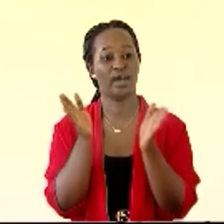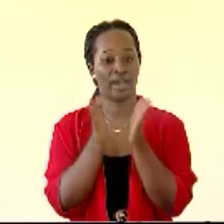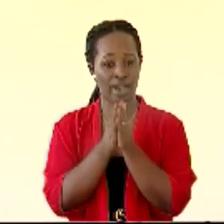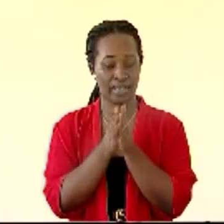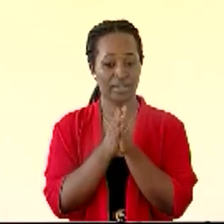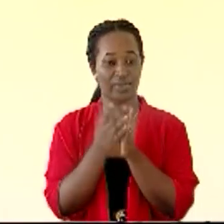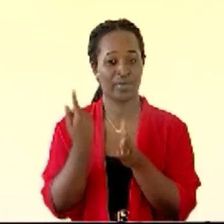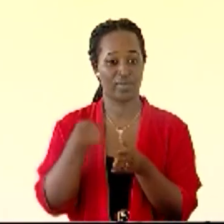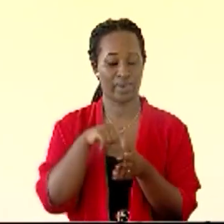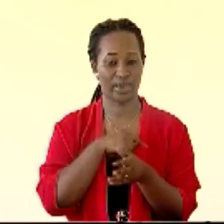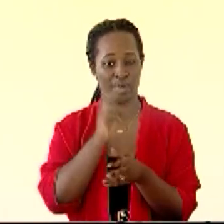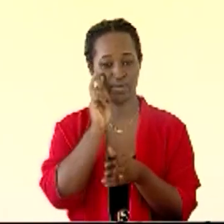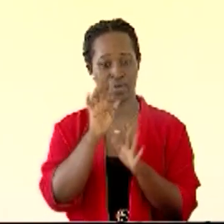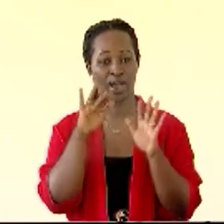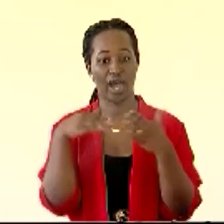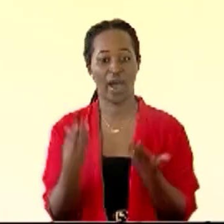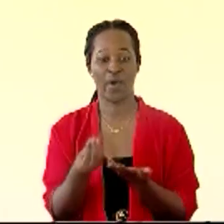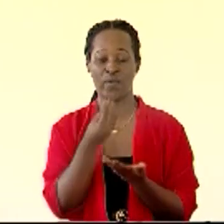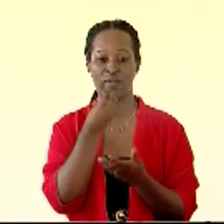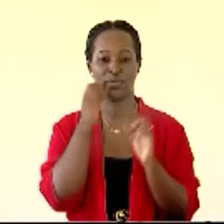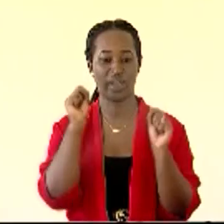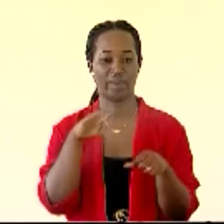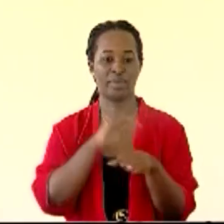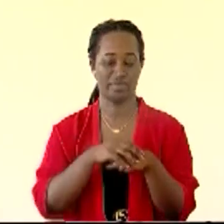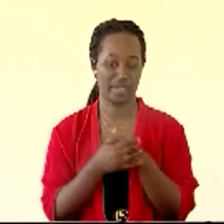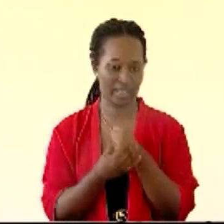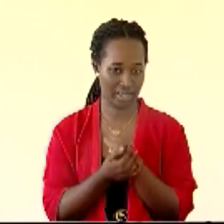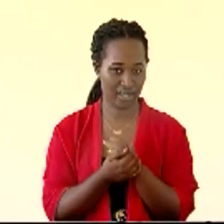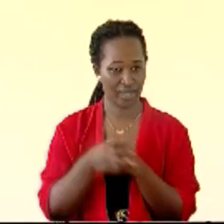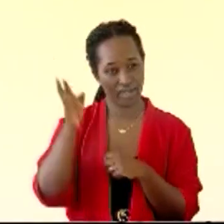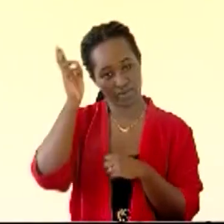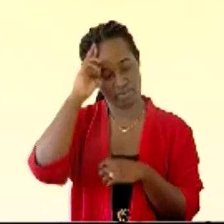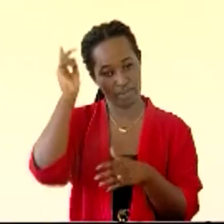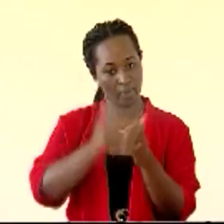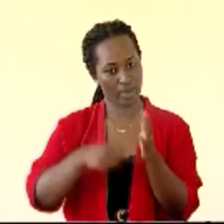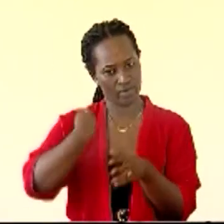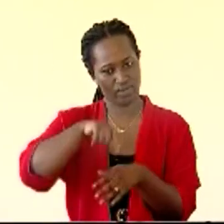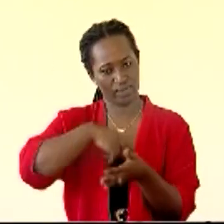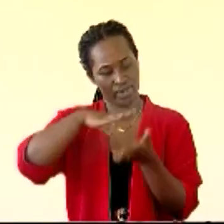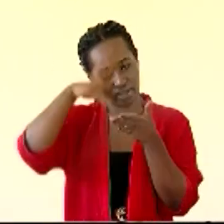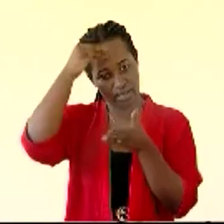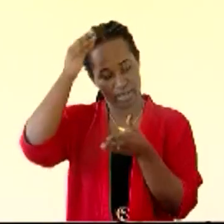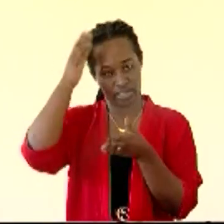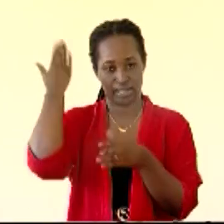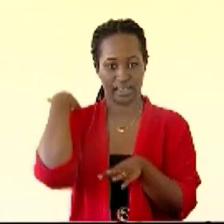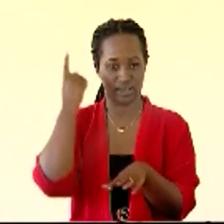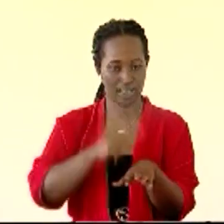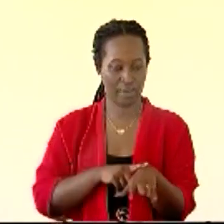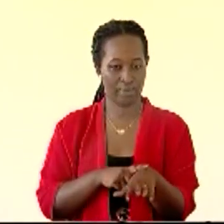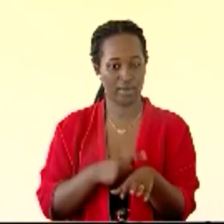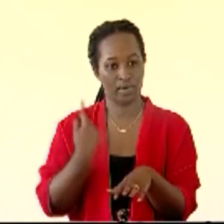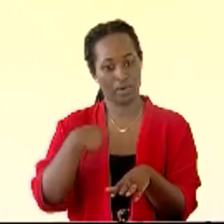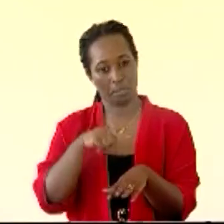we are still looking at how foods can be made. So remember what we looked at last time. We are looking at how light is